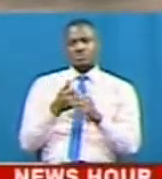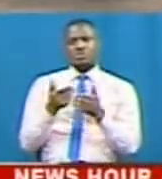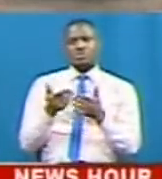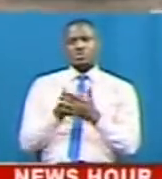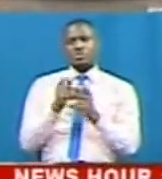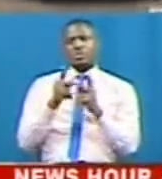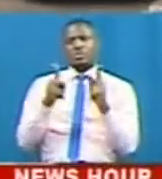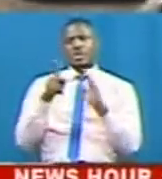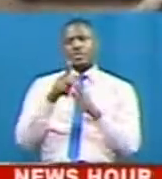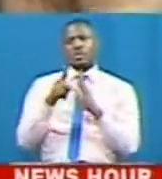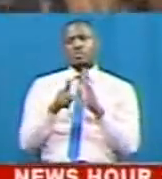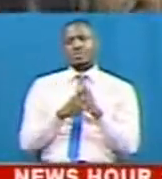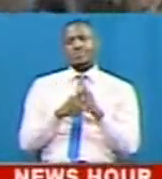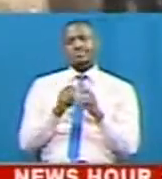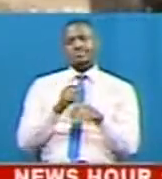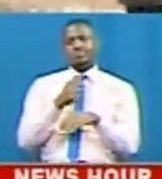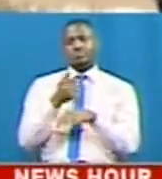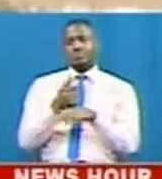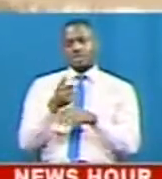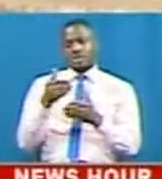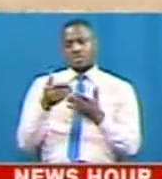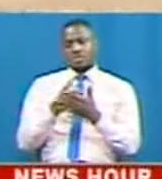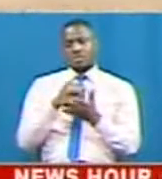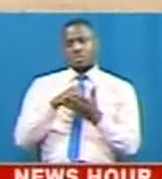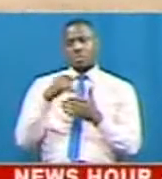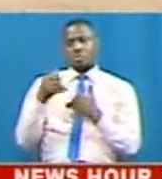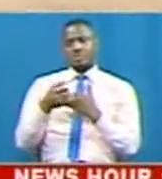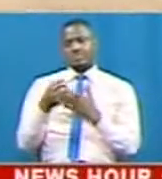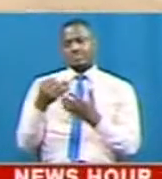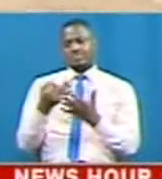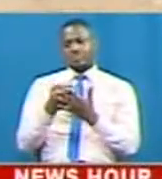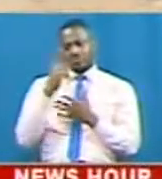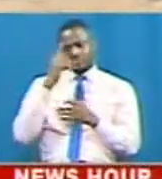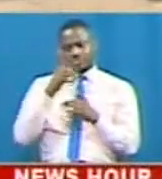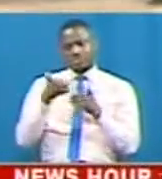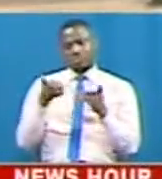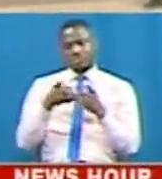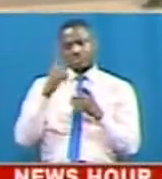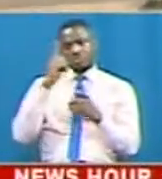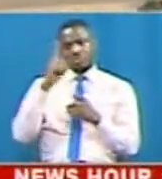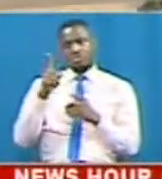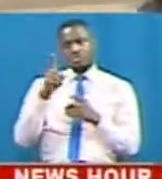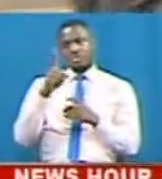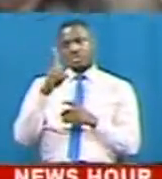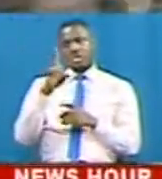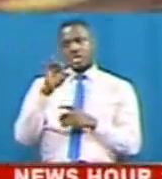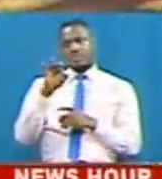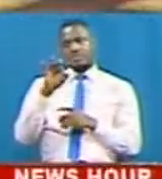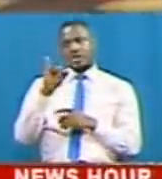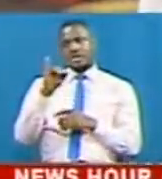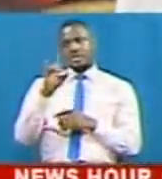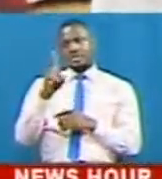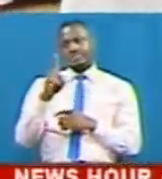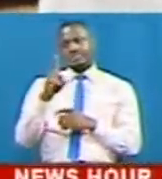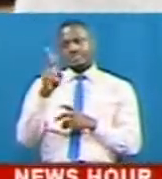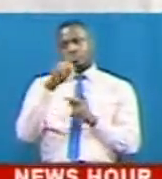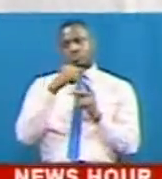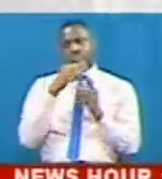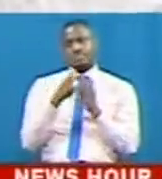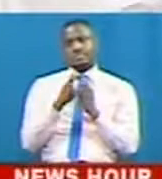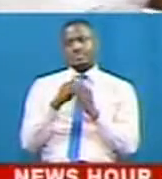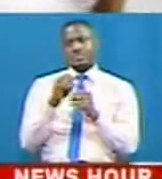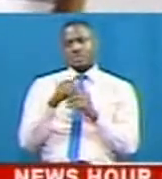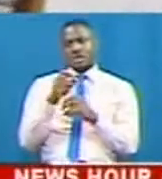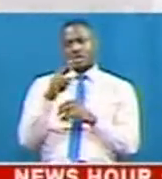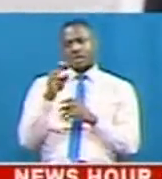policy implementation. The new project is funded by the Department for International Development, DFID. Stakeholders are meeting Accra